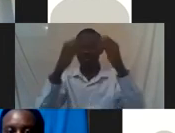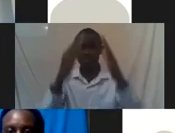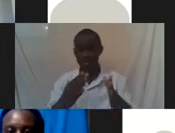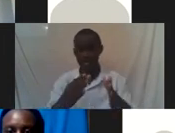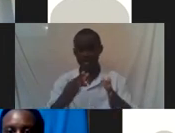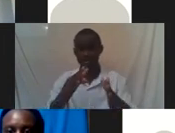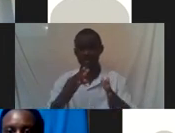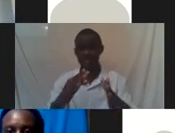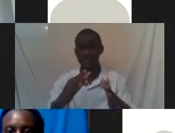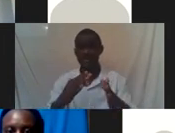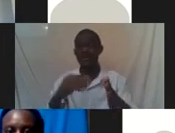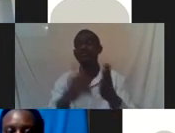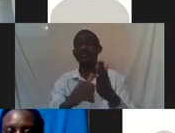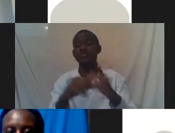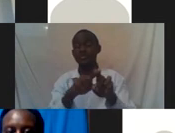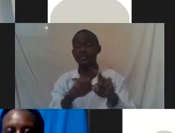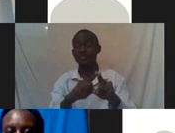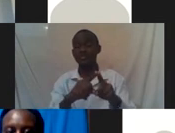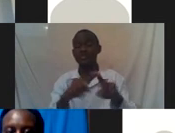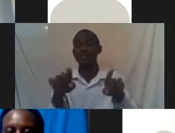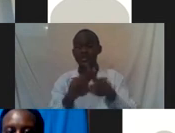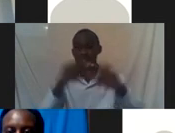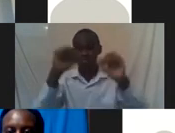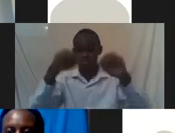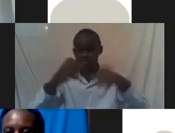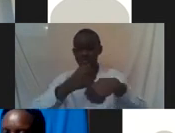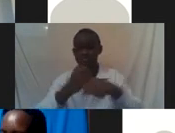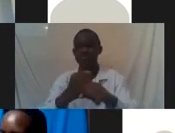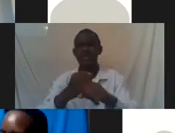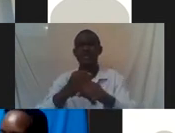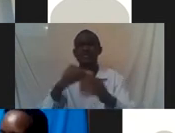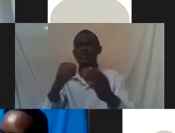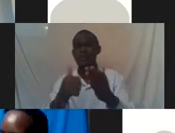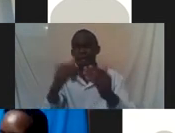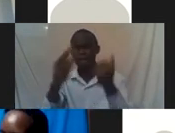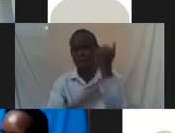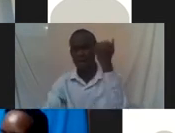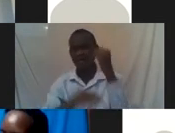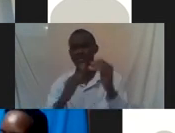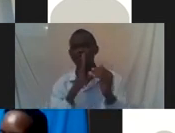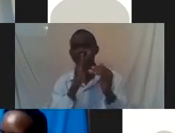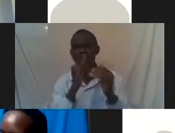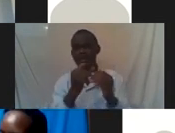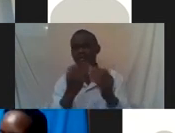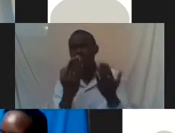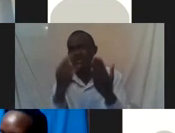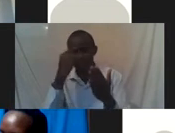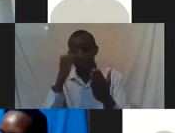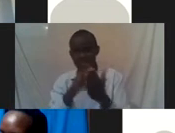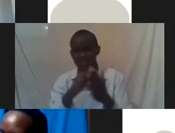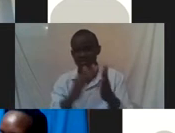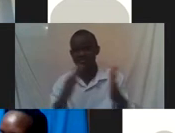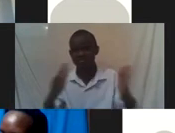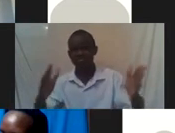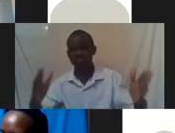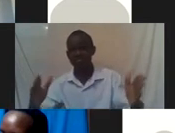And it will be worsened by the fact that we seem to be expanding the powers of the president, almost